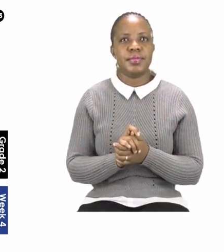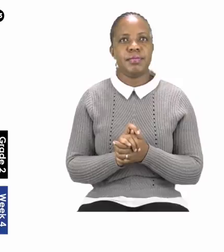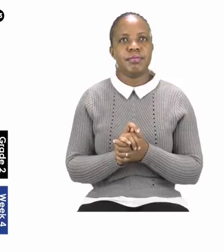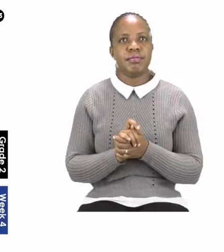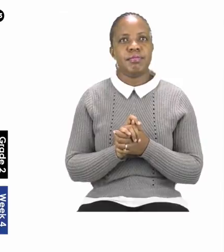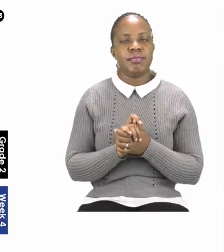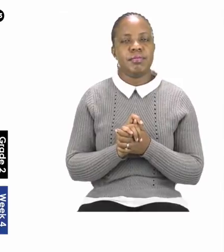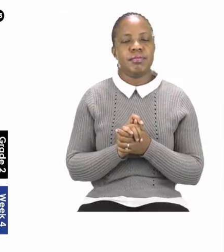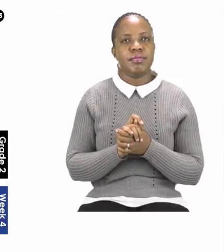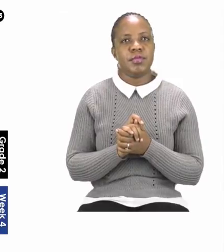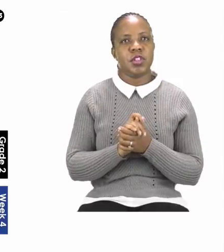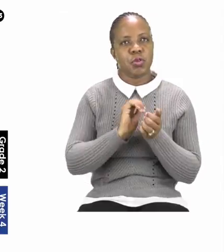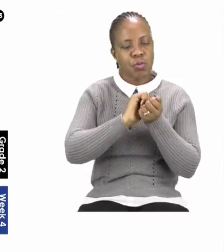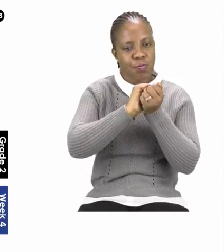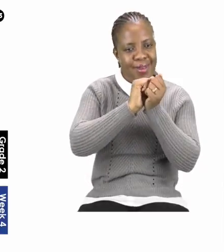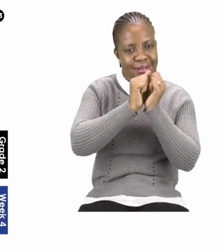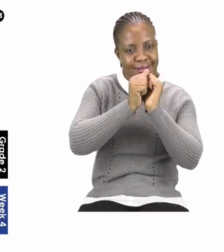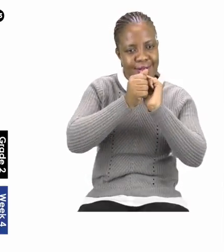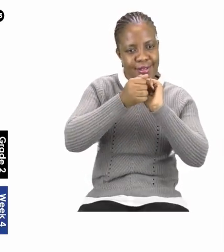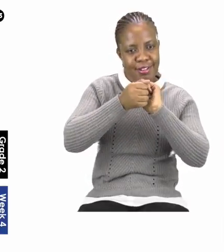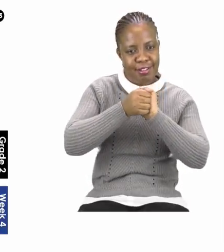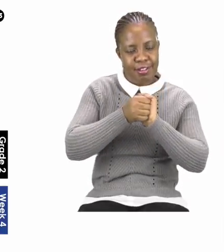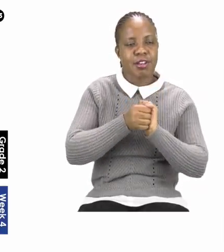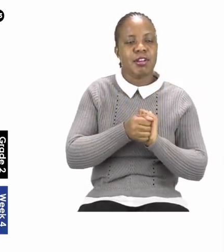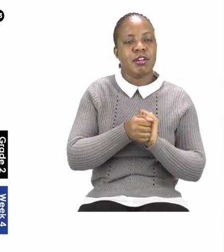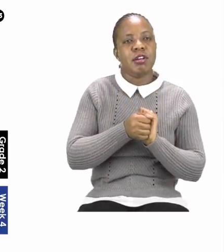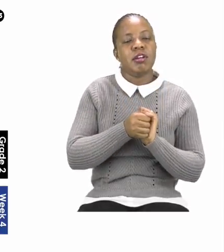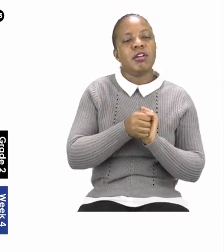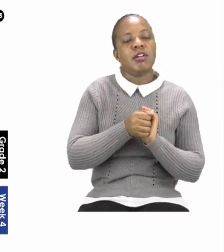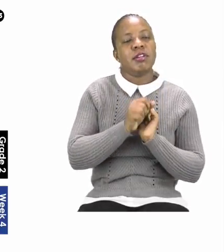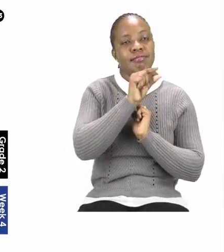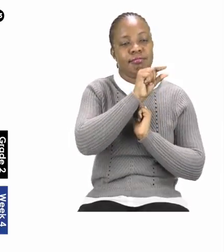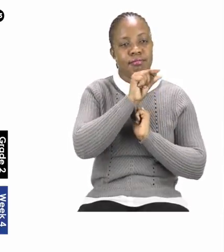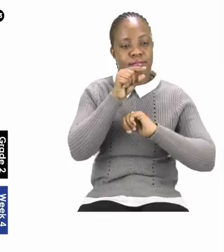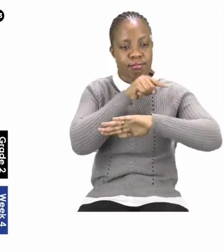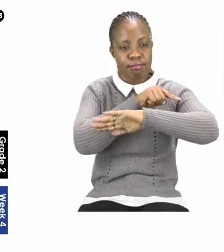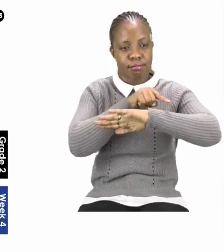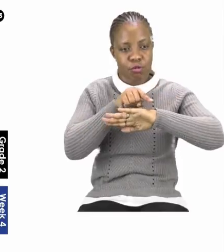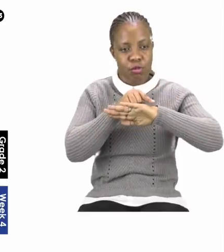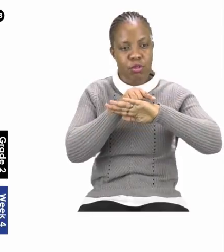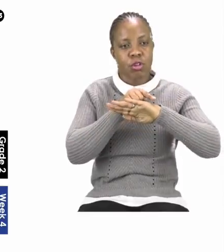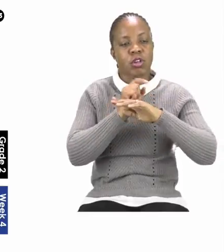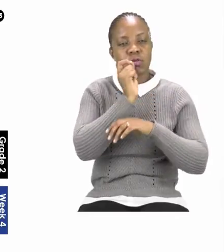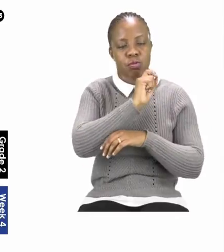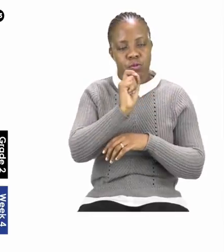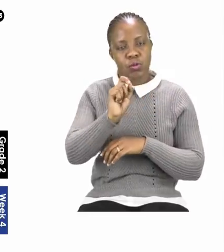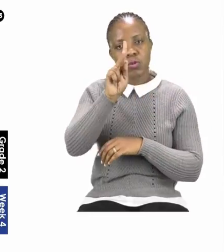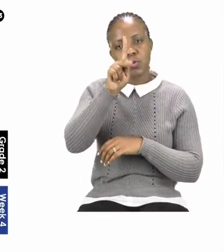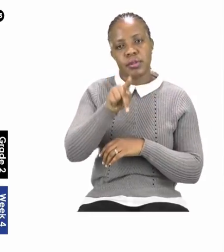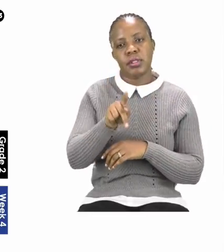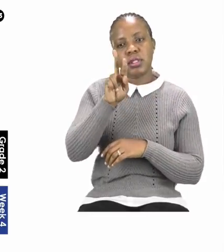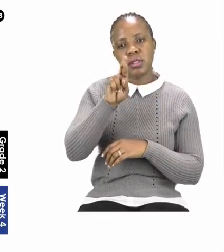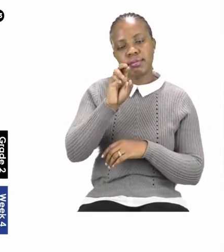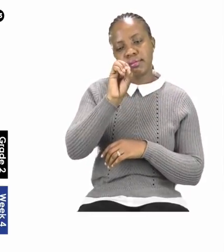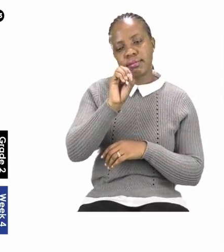to replace those words with one pronoun. And the pronoun there, boys and